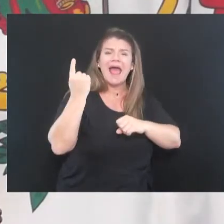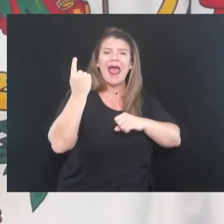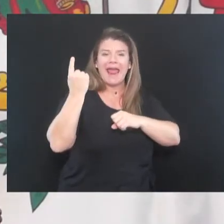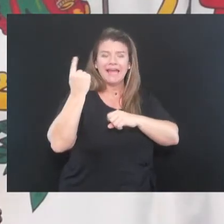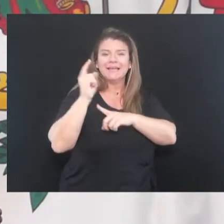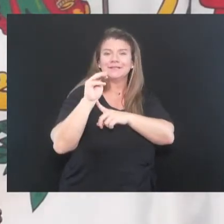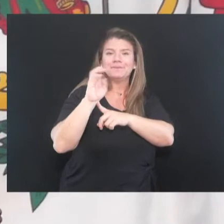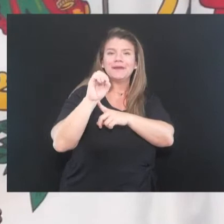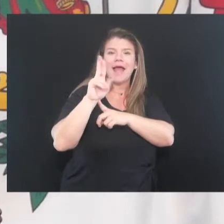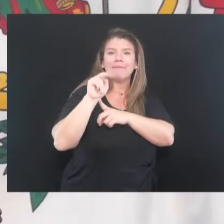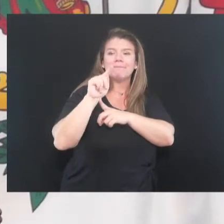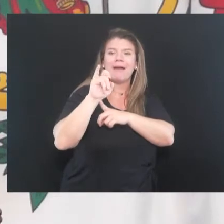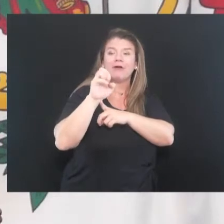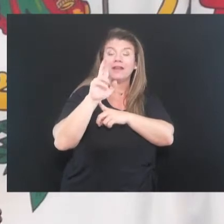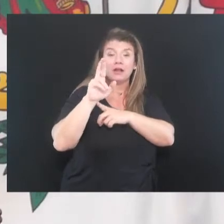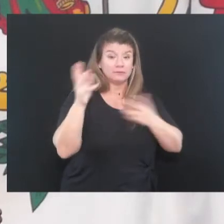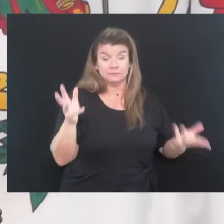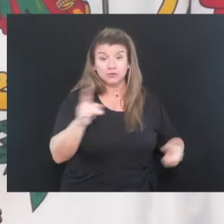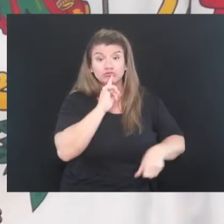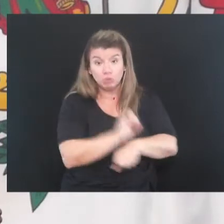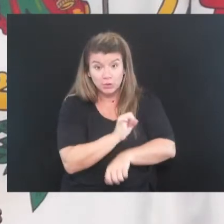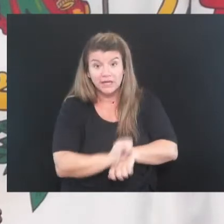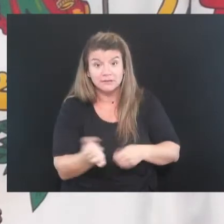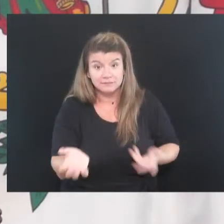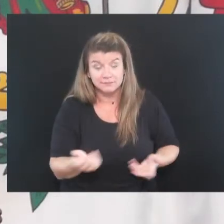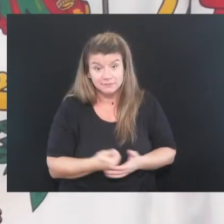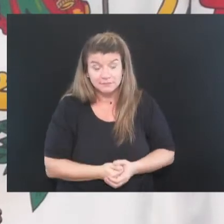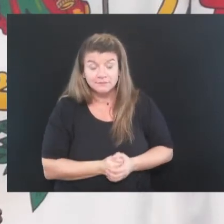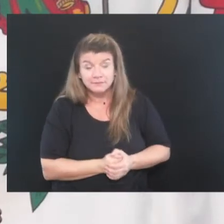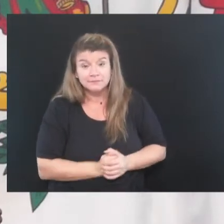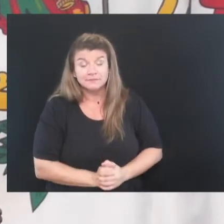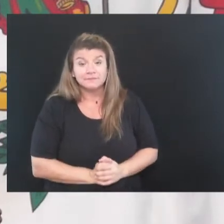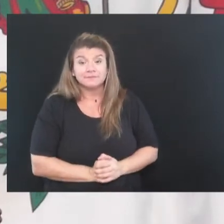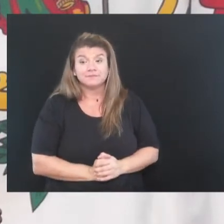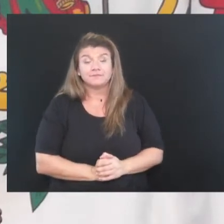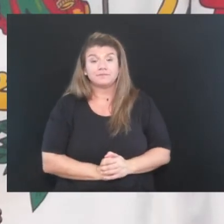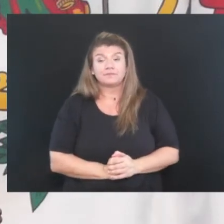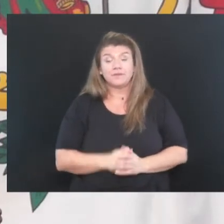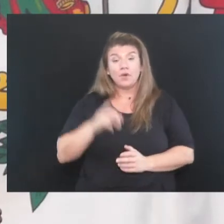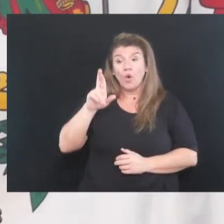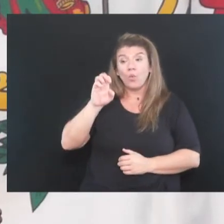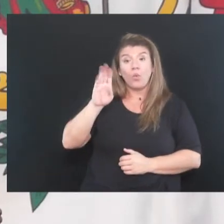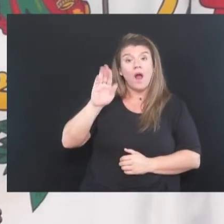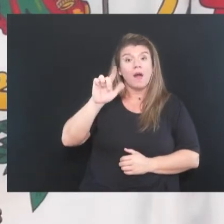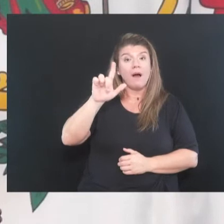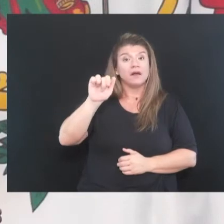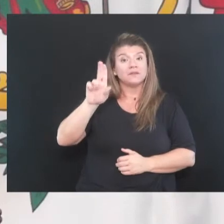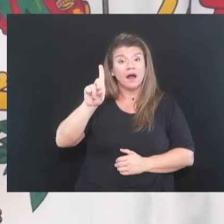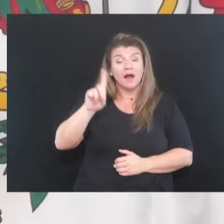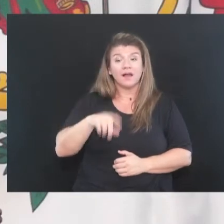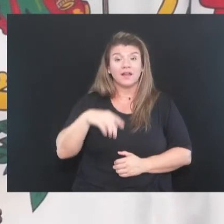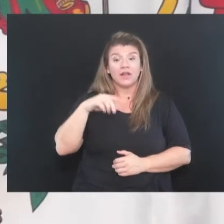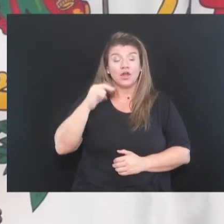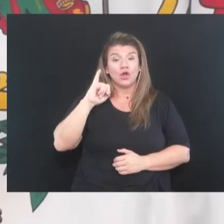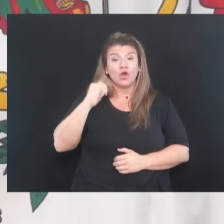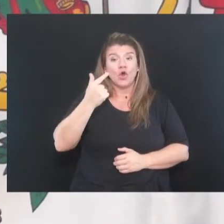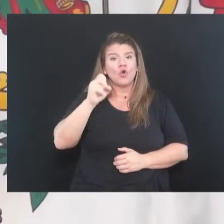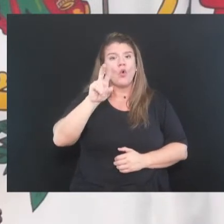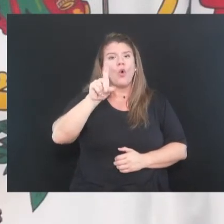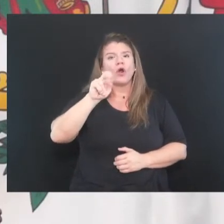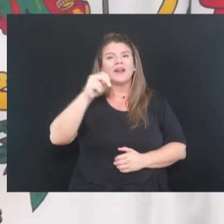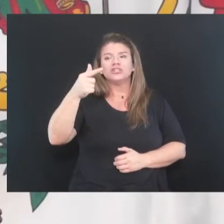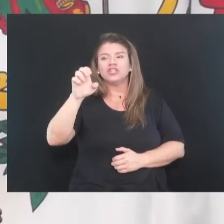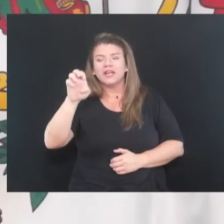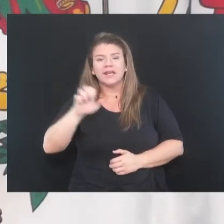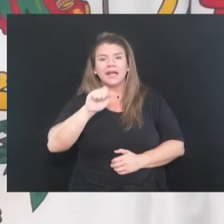with that, you know, I would just say this, you know, to Rob Alsop, Gordon Gee, Albert